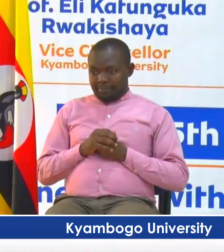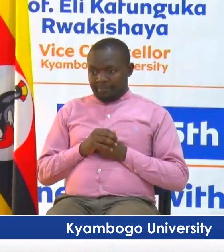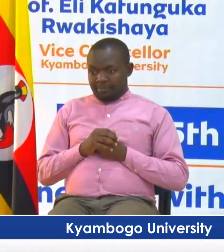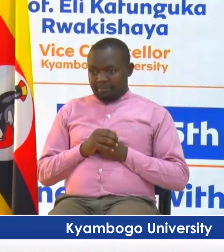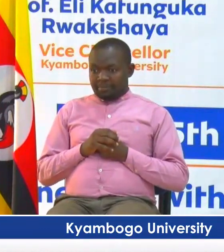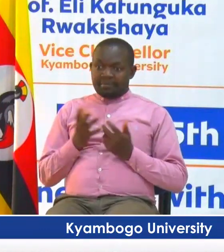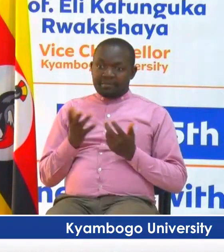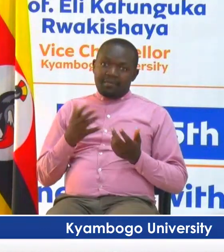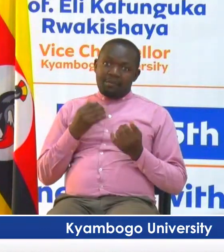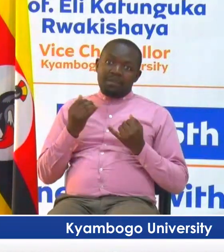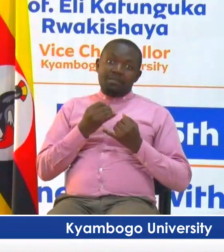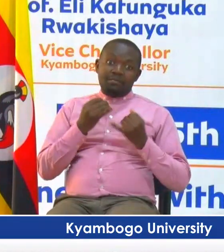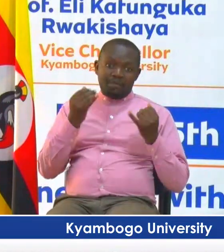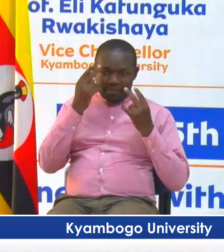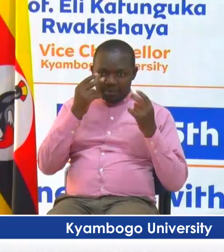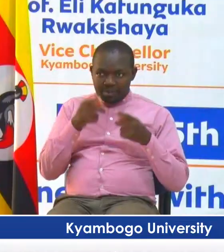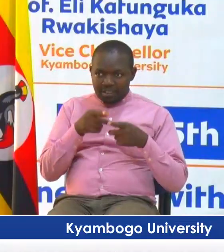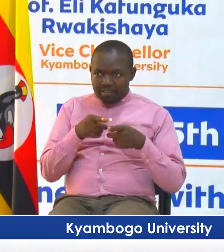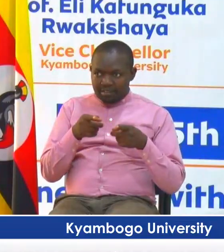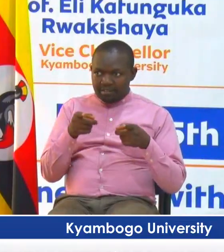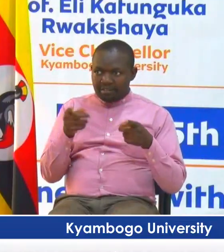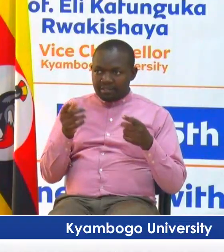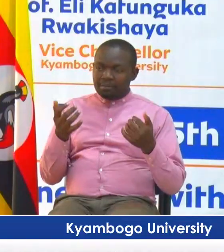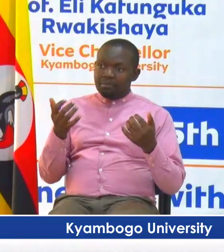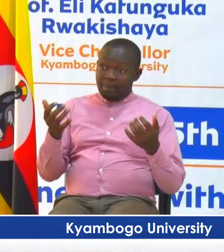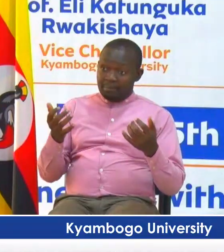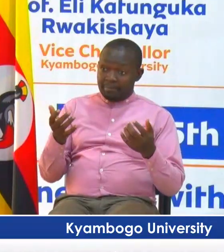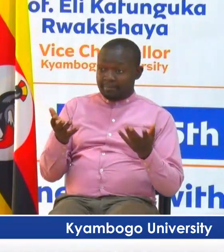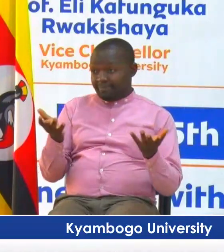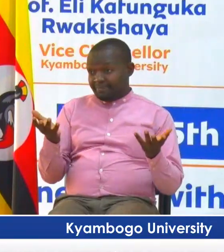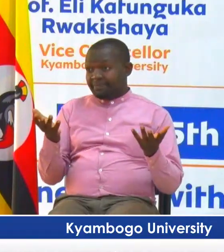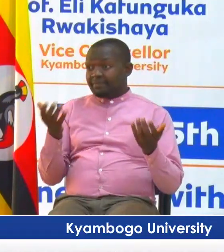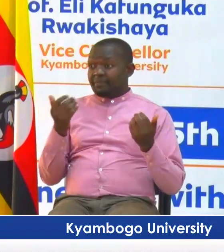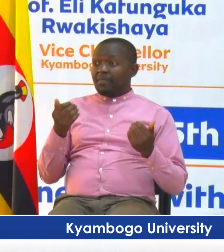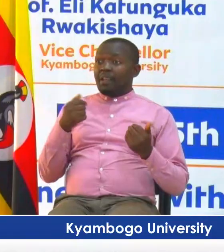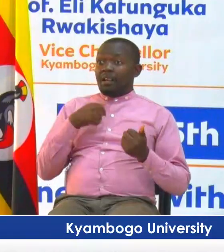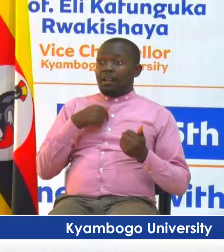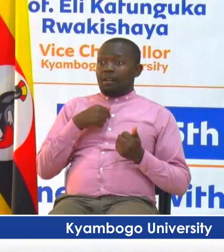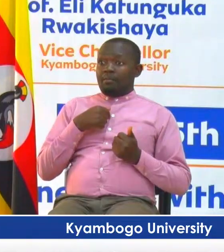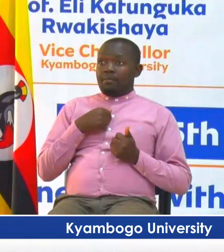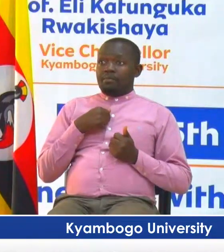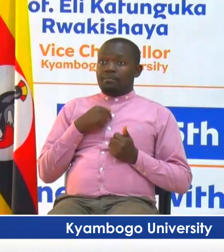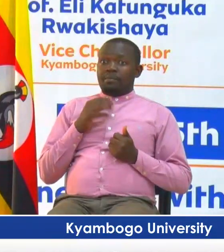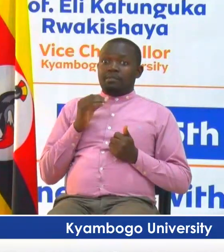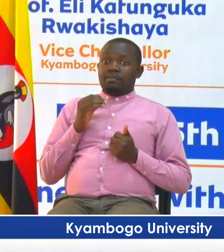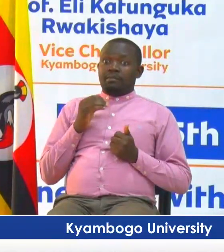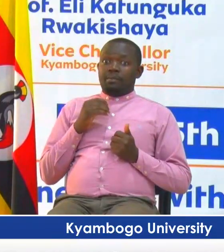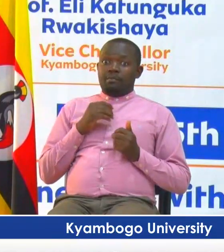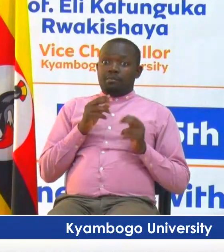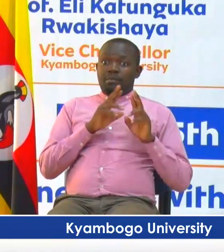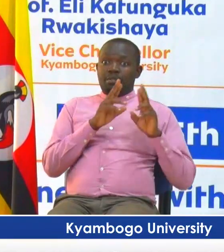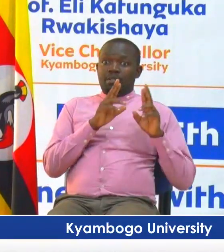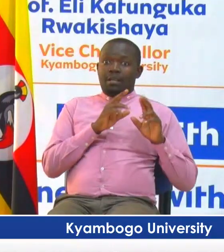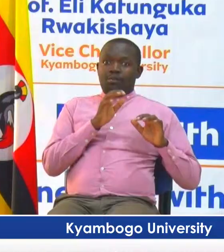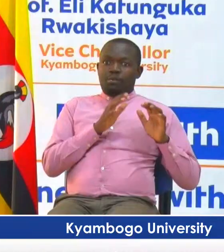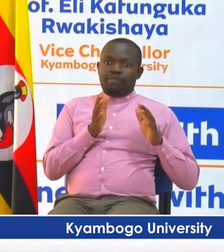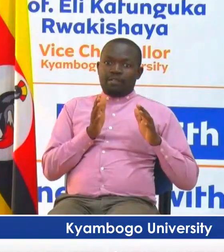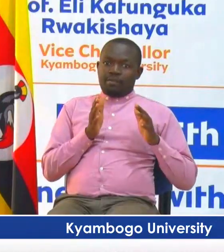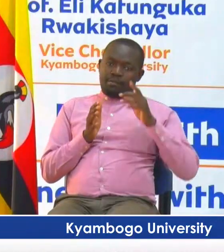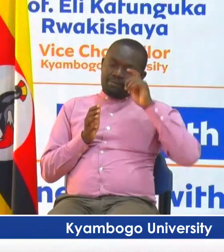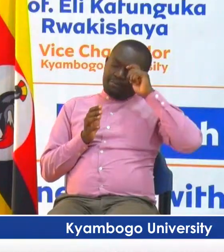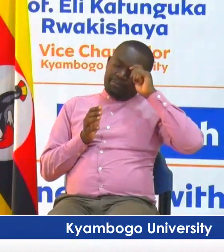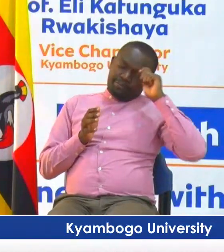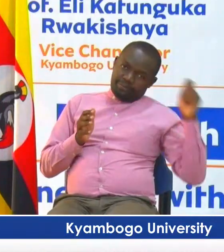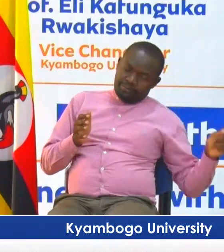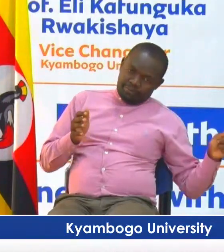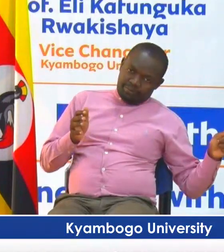to tell students that now I'm speaking from outside international office,